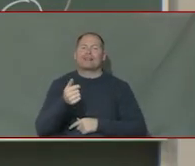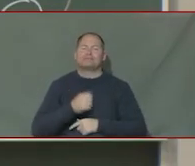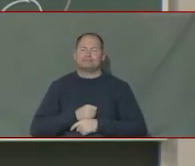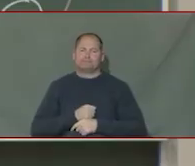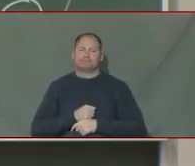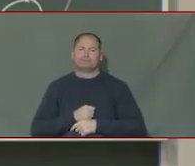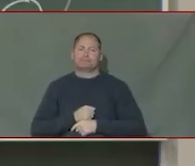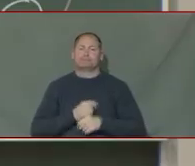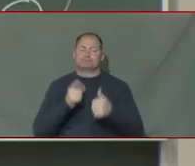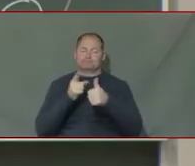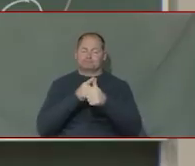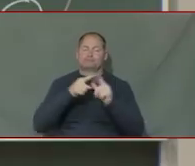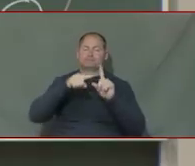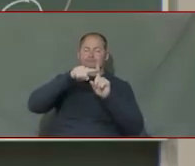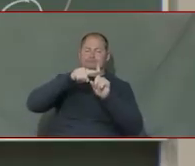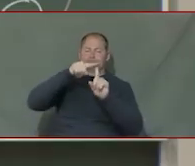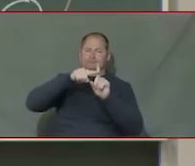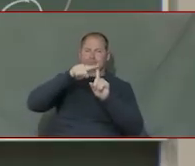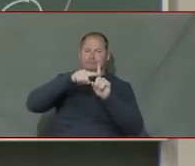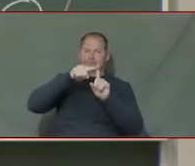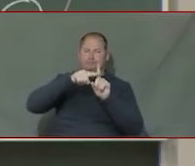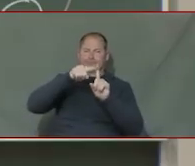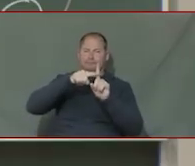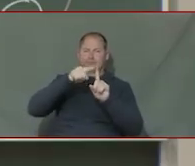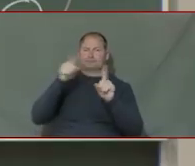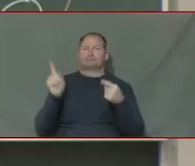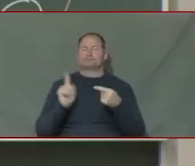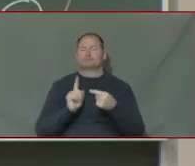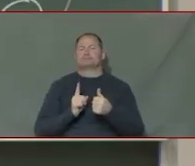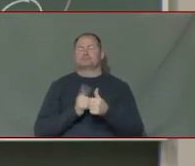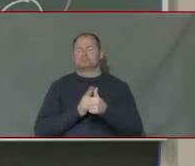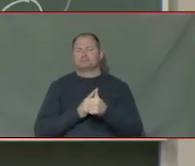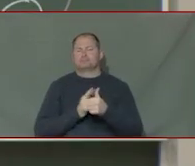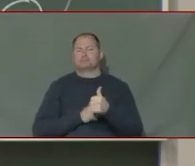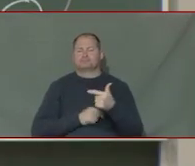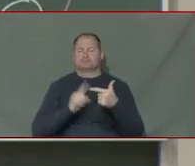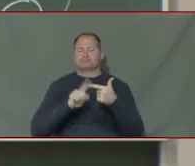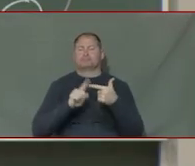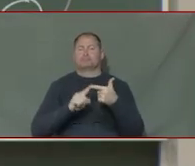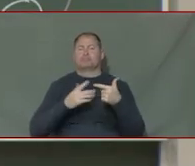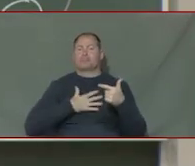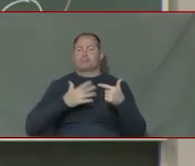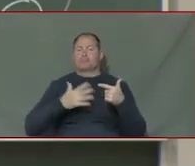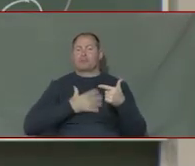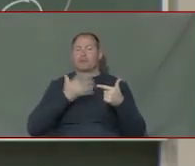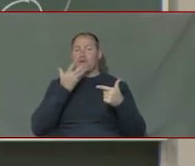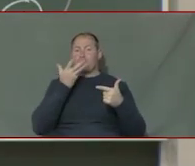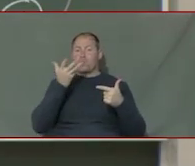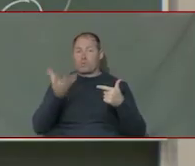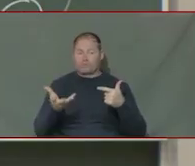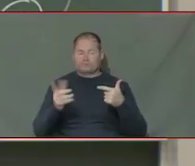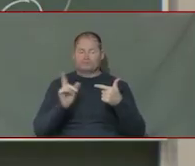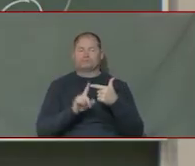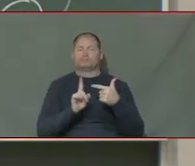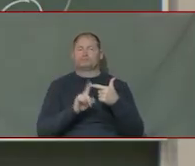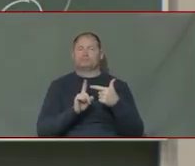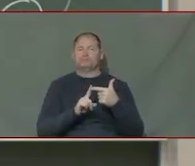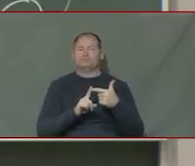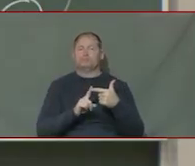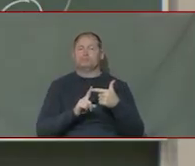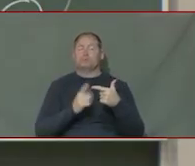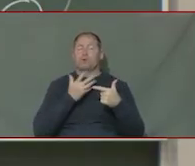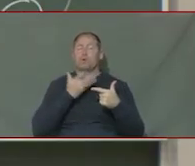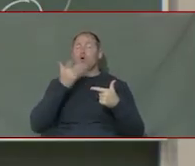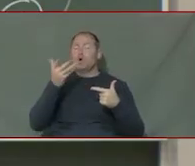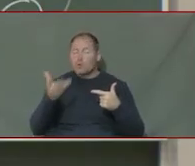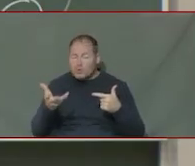know? Temperature is one, we call it thermoregulation. Carbon dioxide concentration is one. Carbon dioxide is poisonous, it kills you.